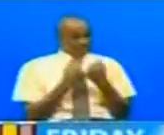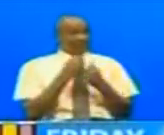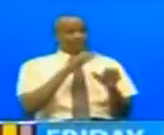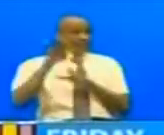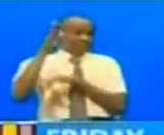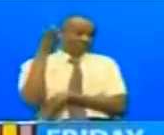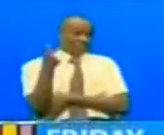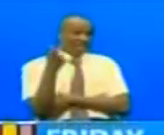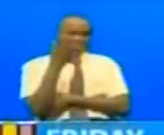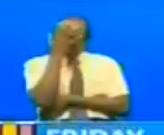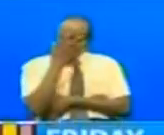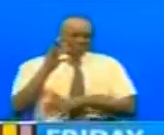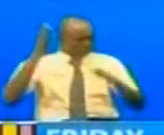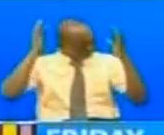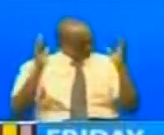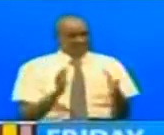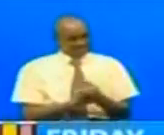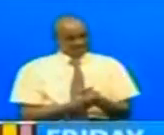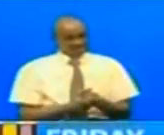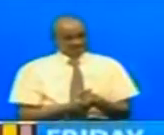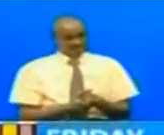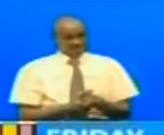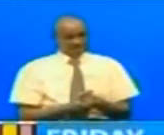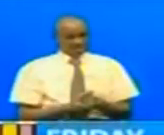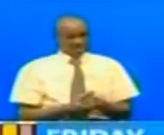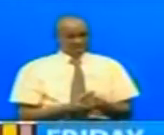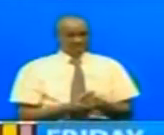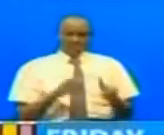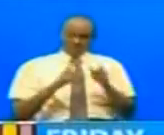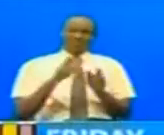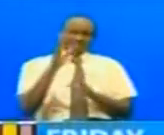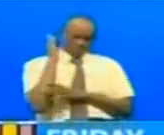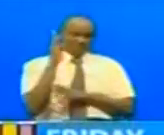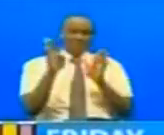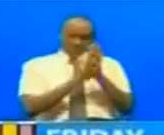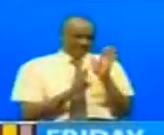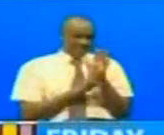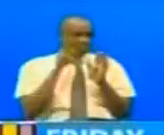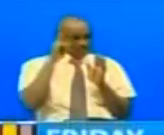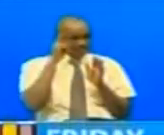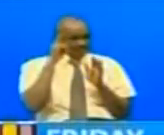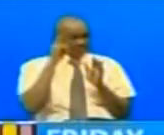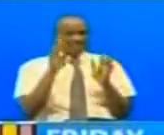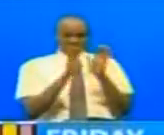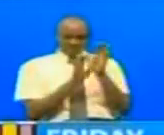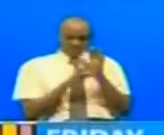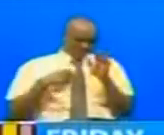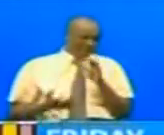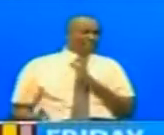parliament, even it was a shame the way the security bill, the way they interacted